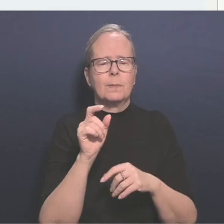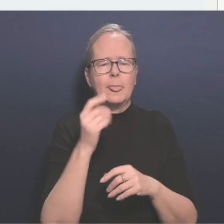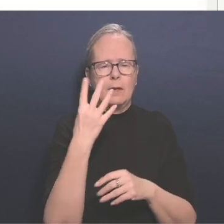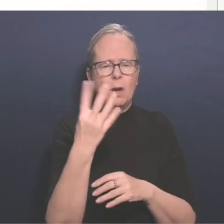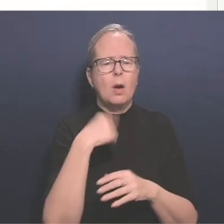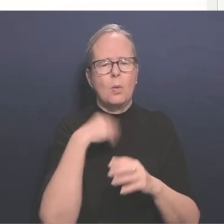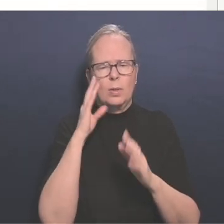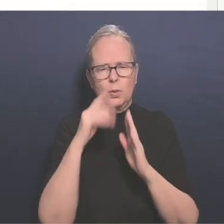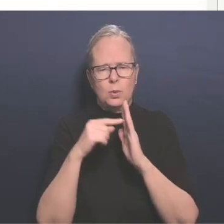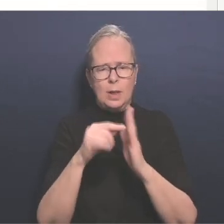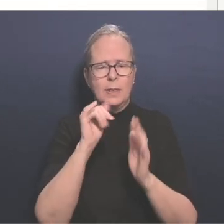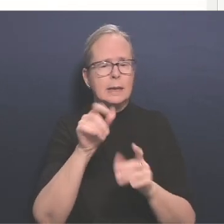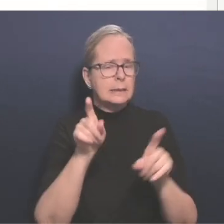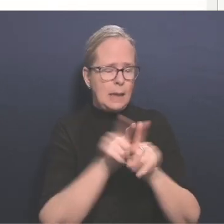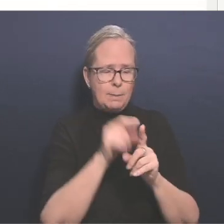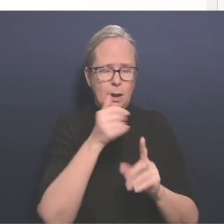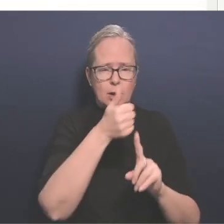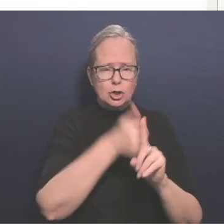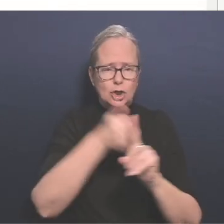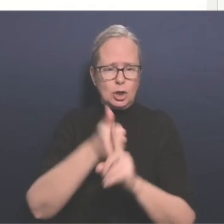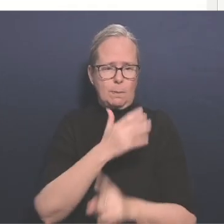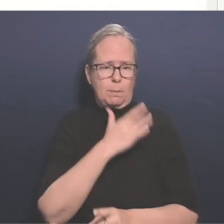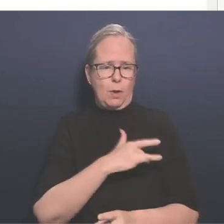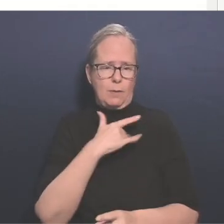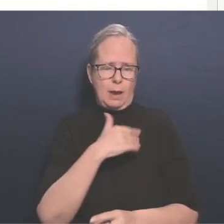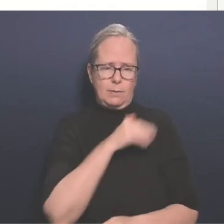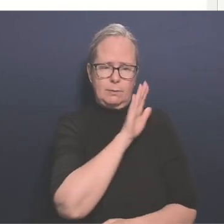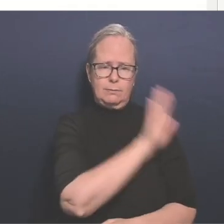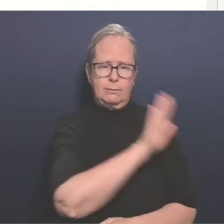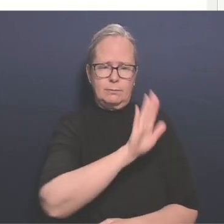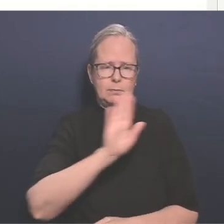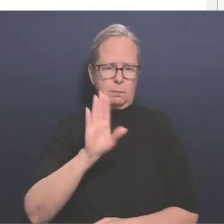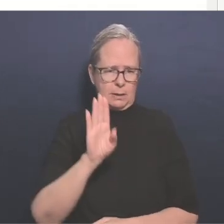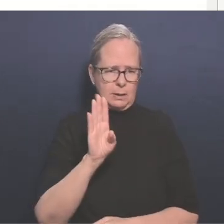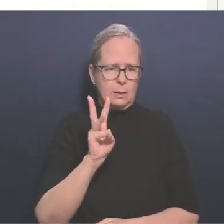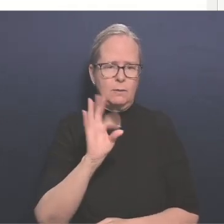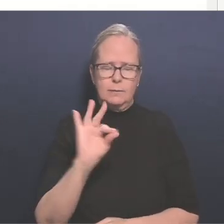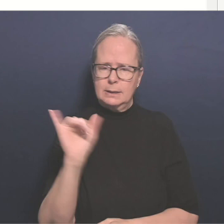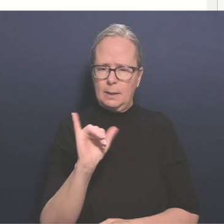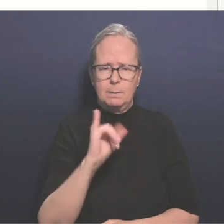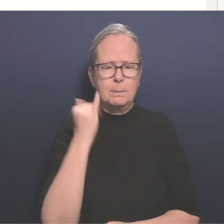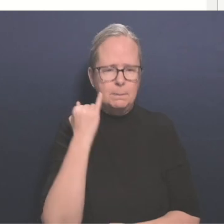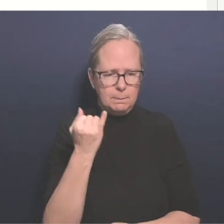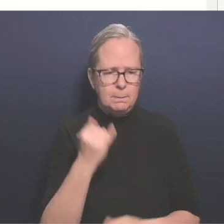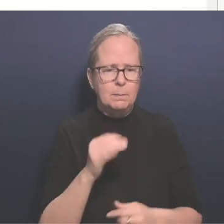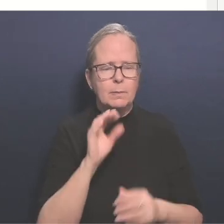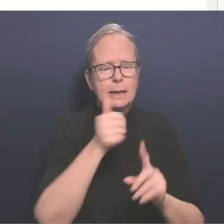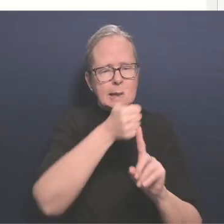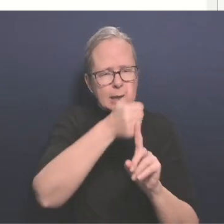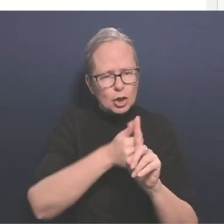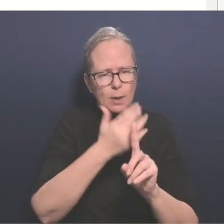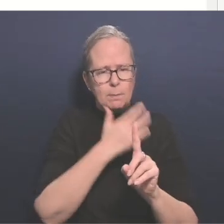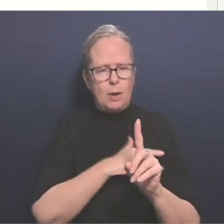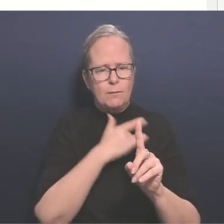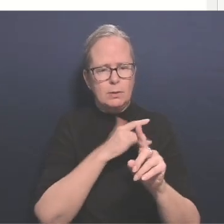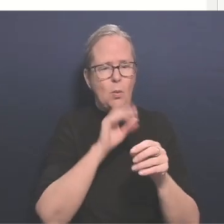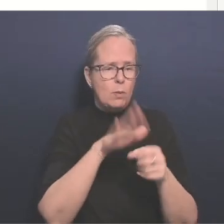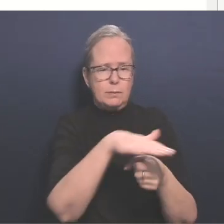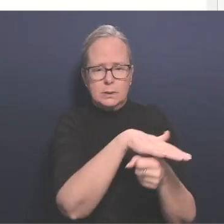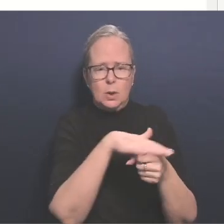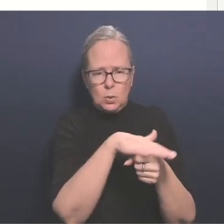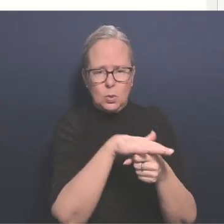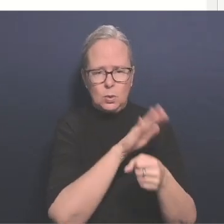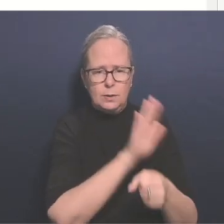At the beginning, you can go in and find out how to use the tool. So there's a captioned video which describes the key benefits, which